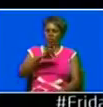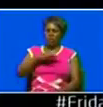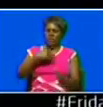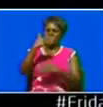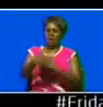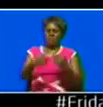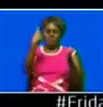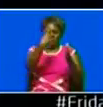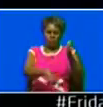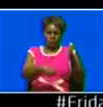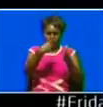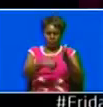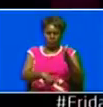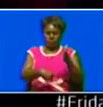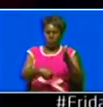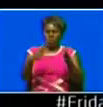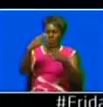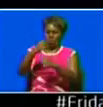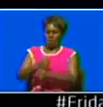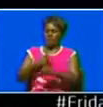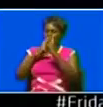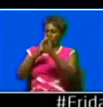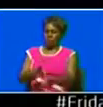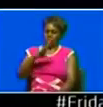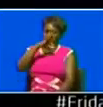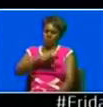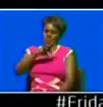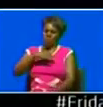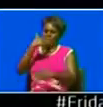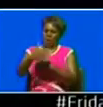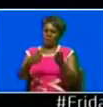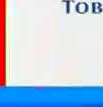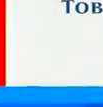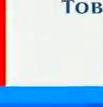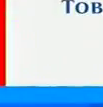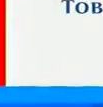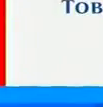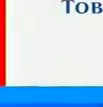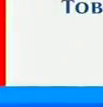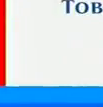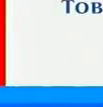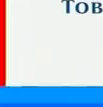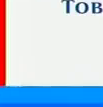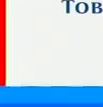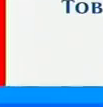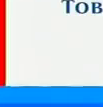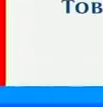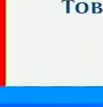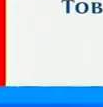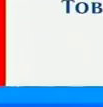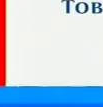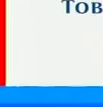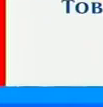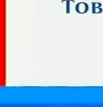ending June 2017. The company reported a profit after tax of 1.9 billion compared to 2.14